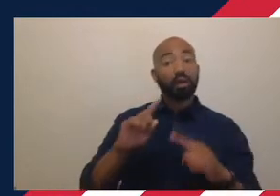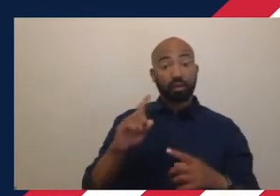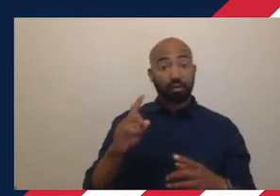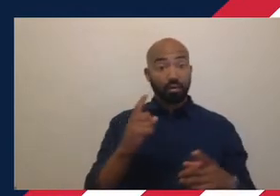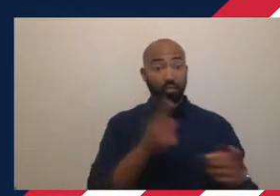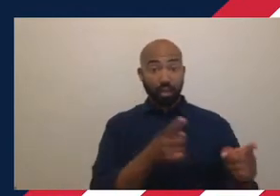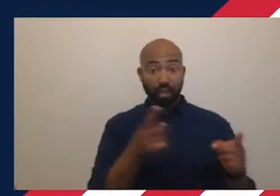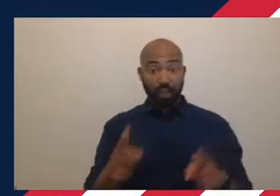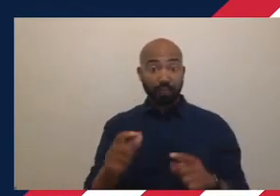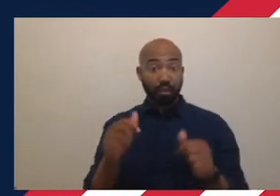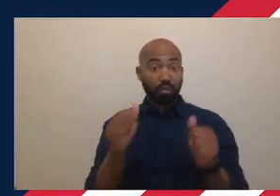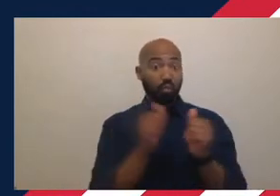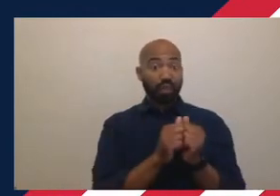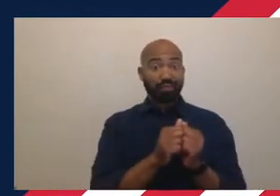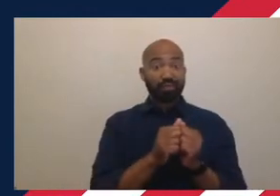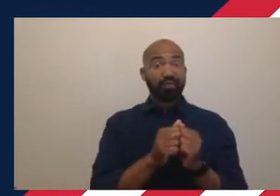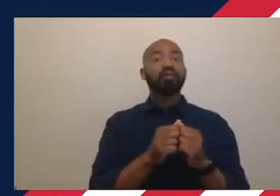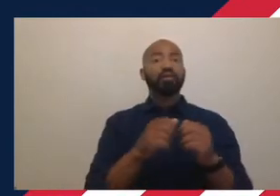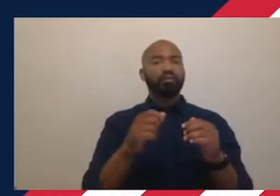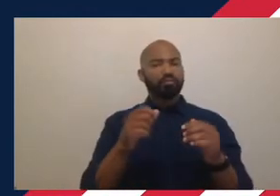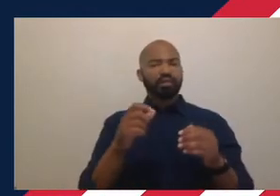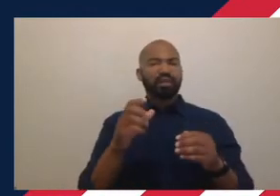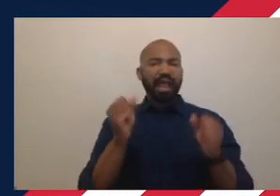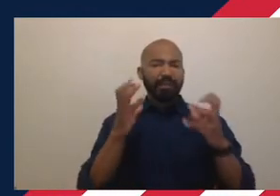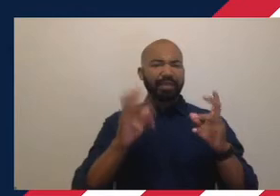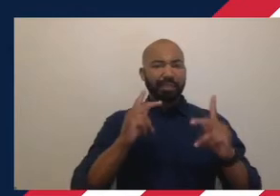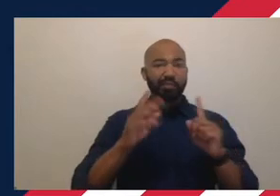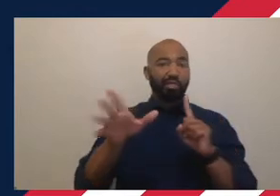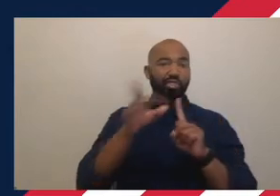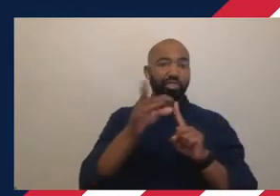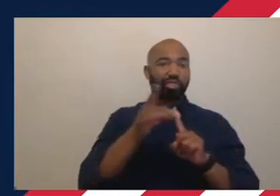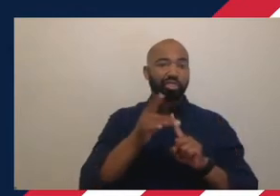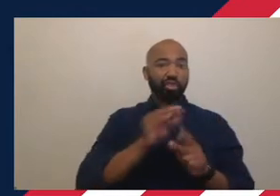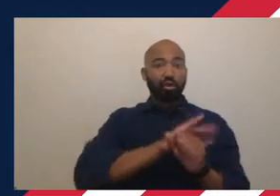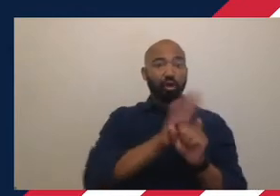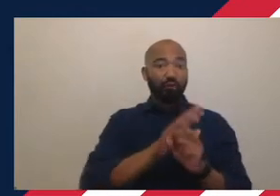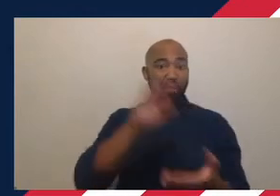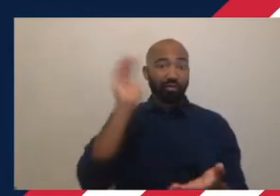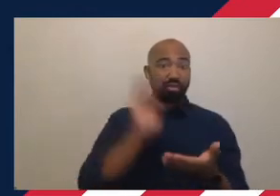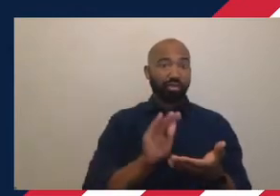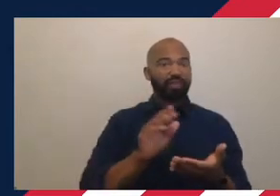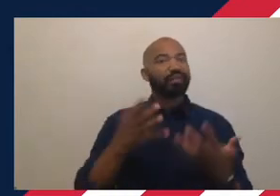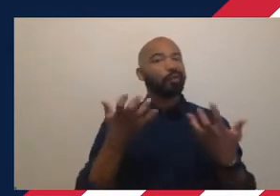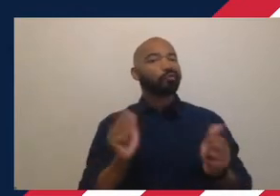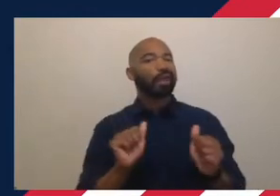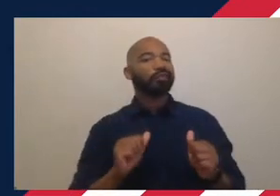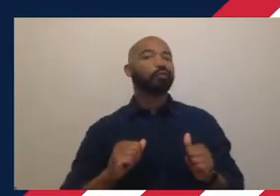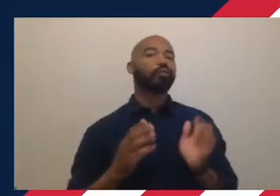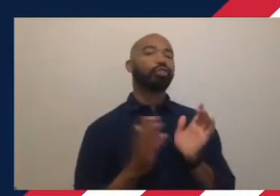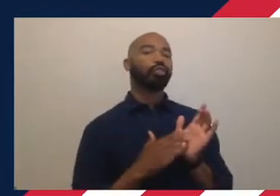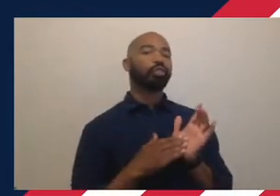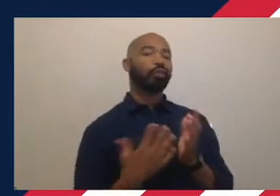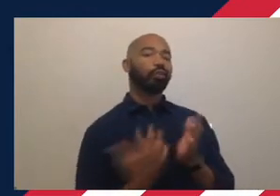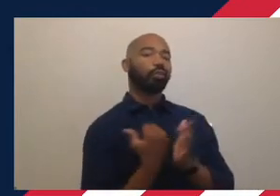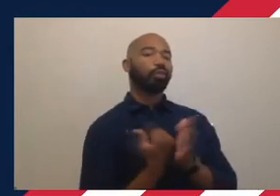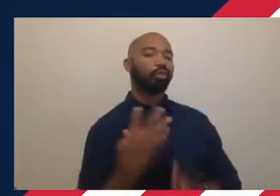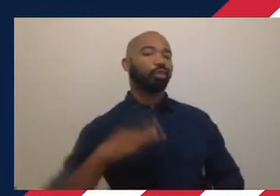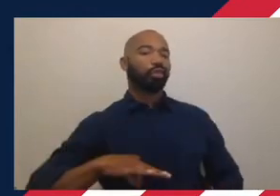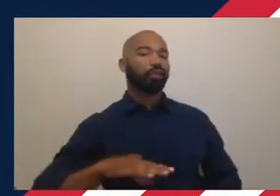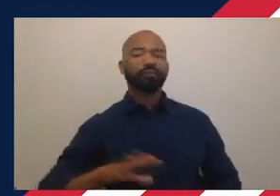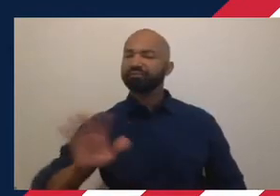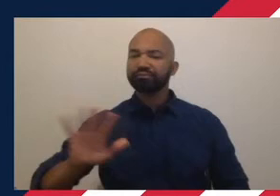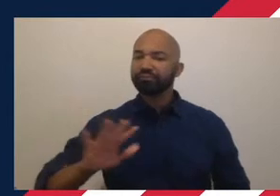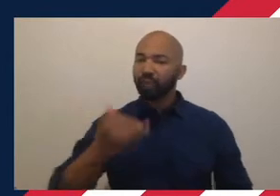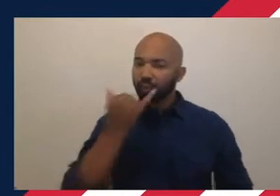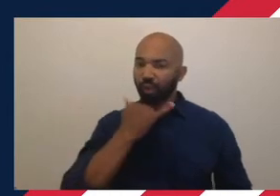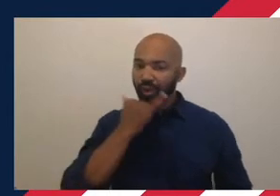the lessening or flattening of the curve and lessening of COVID-19. But let me just say that money came way